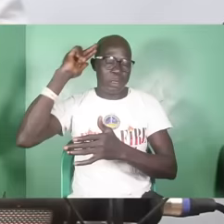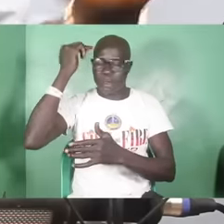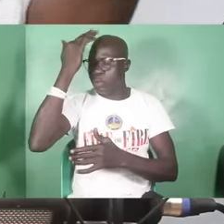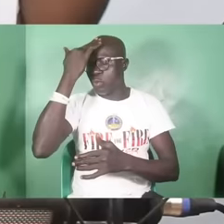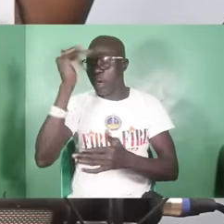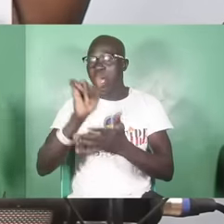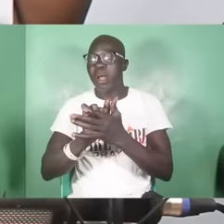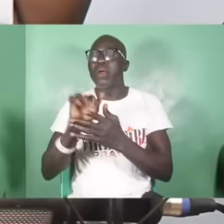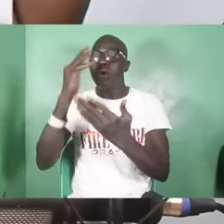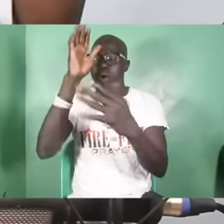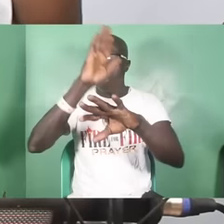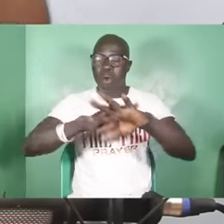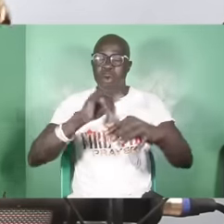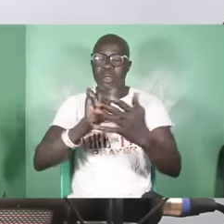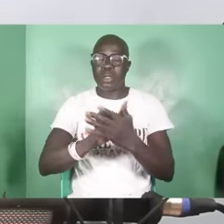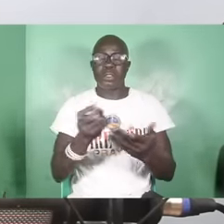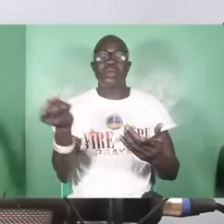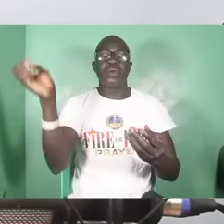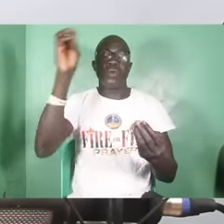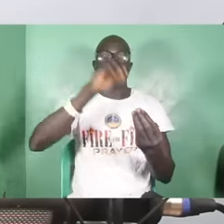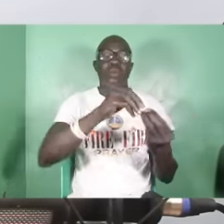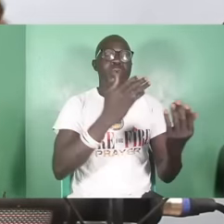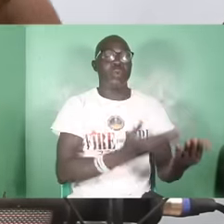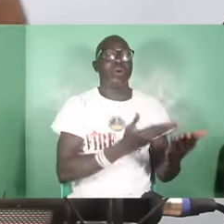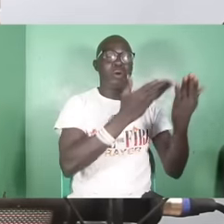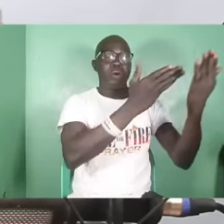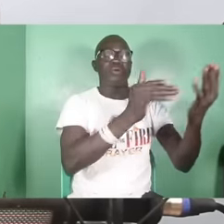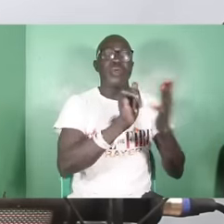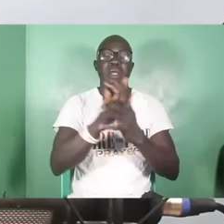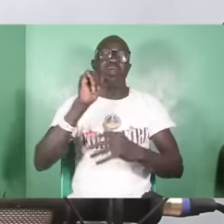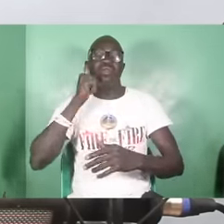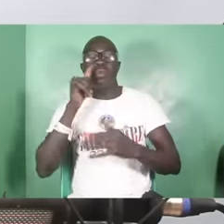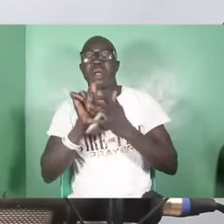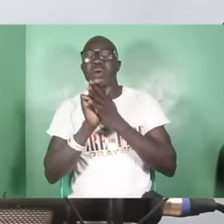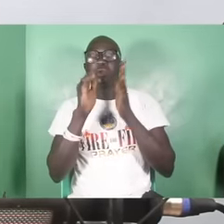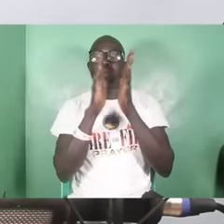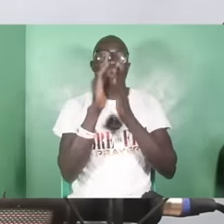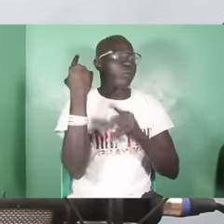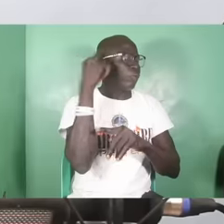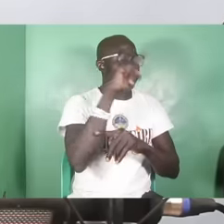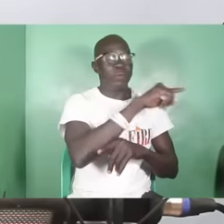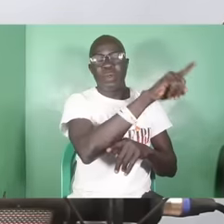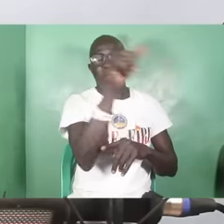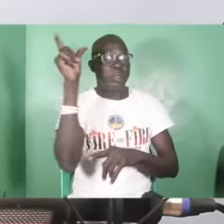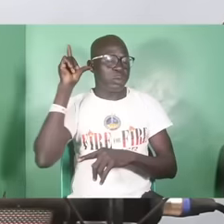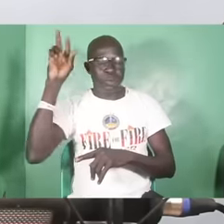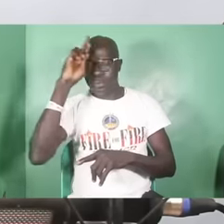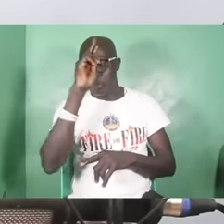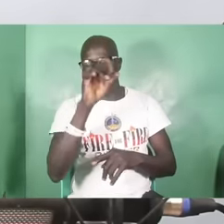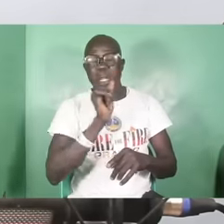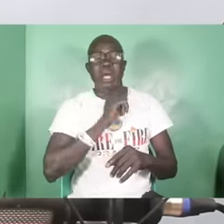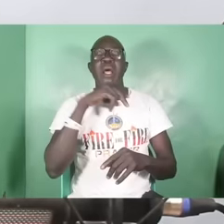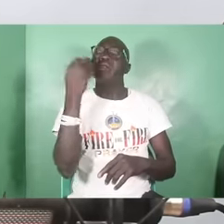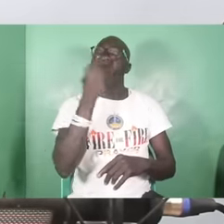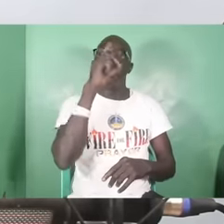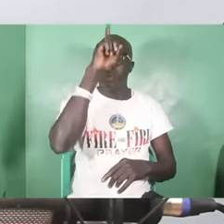why I call double offering. Your adura mo fa fi gba gbogbo e. I want to pray for everyone. En gbo mi sir. This is mo so le